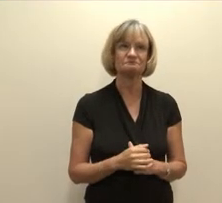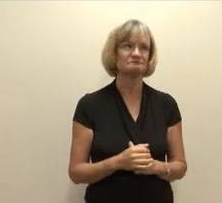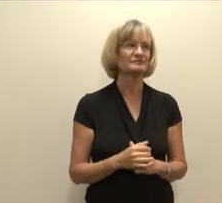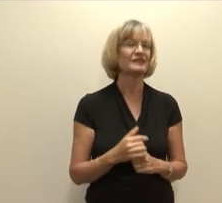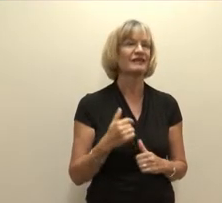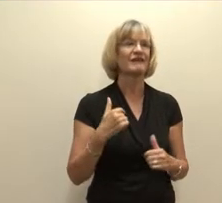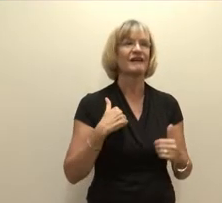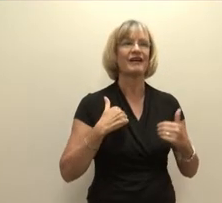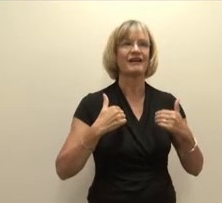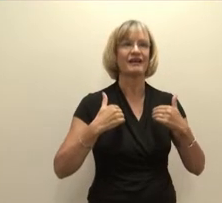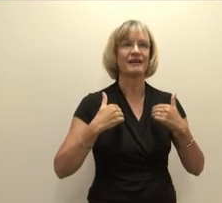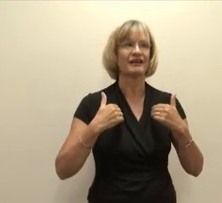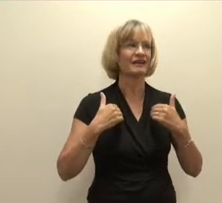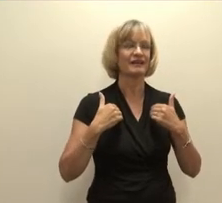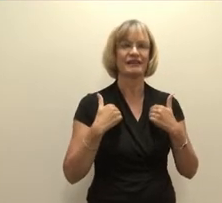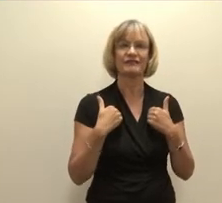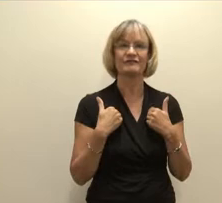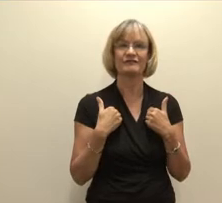three